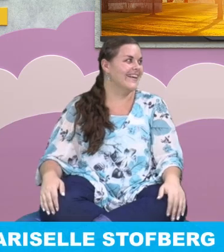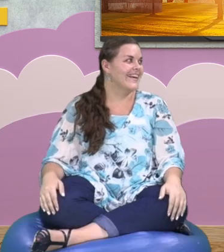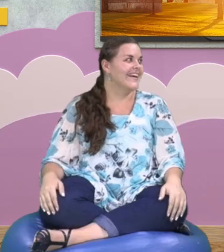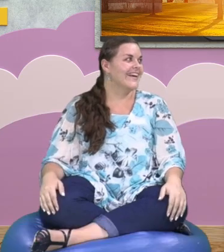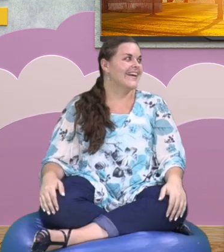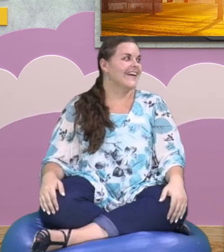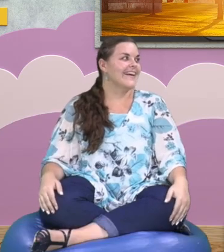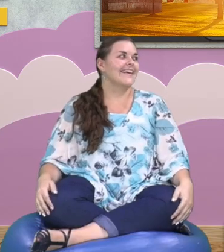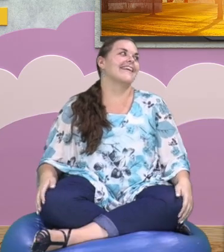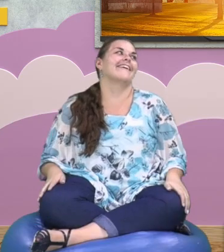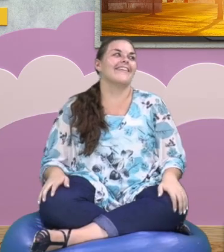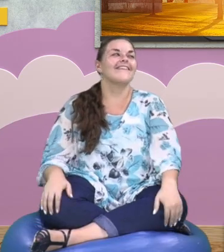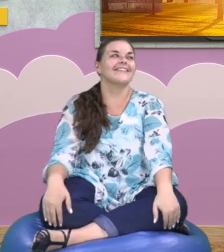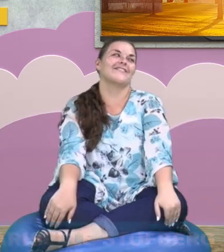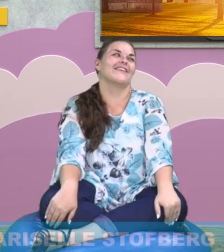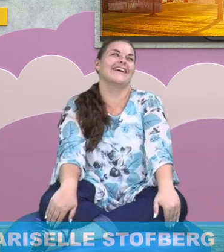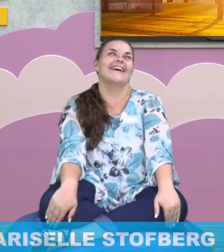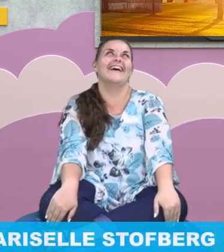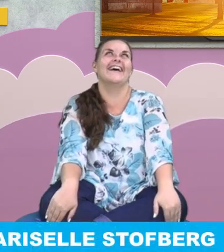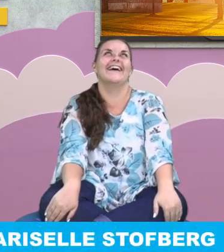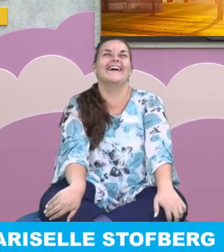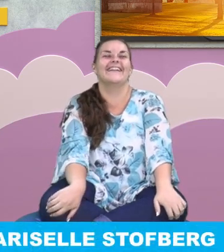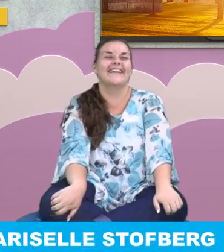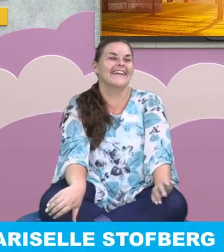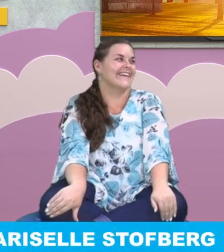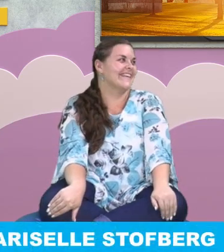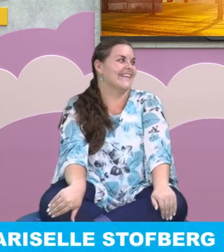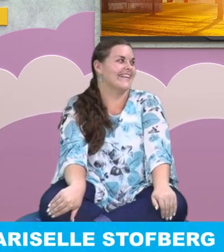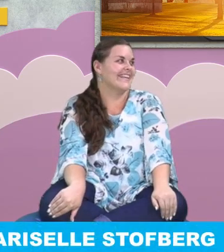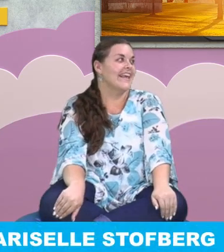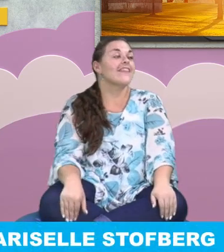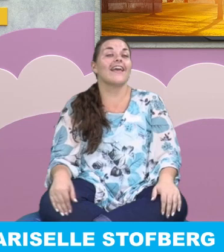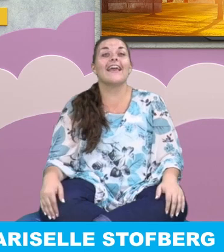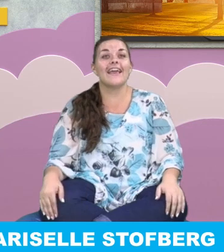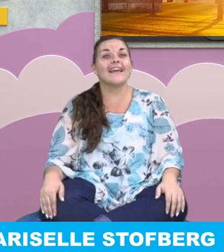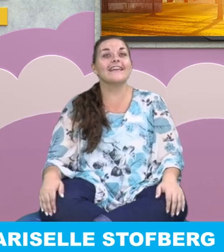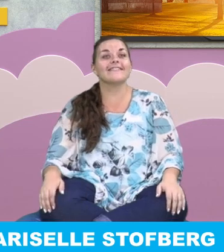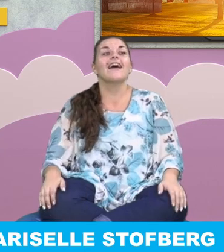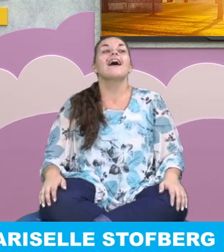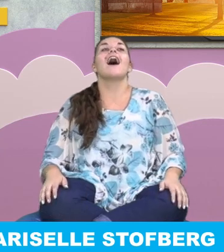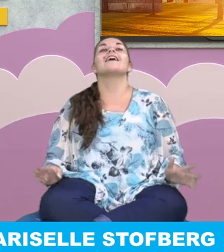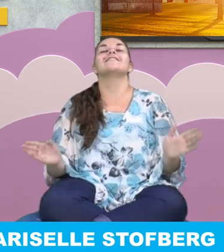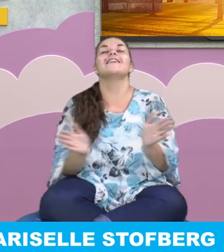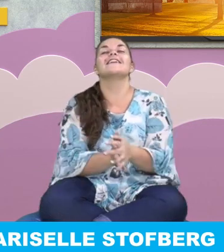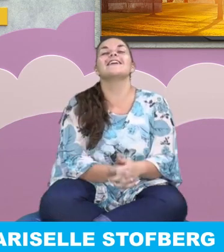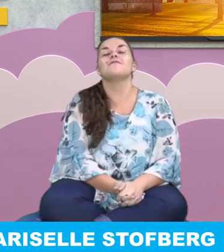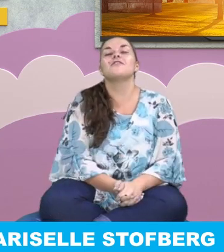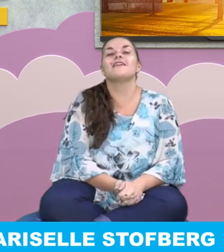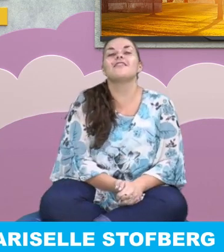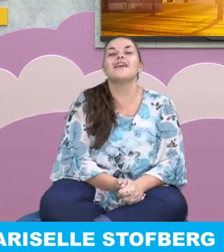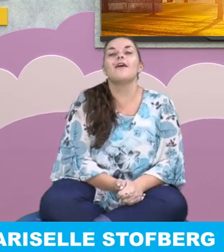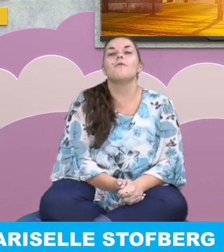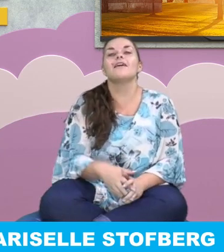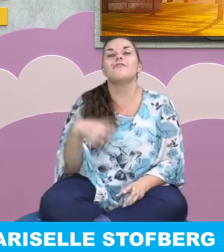contain my excitement. Yeah, that was fun. Please don't tell. Please tell me there's more. There is. So now it's time for